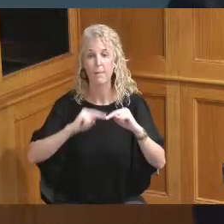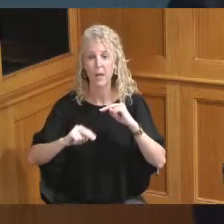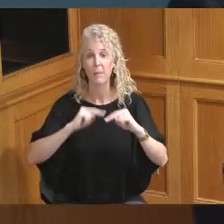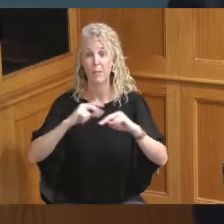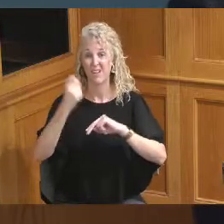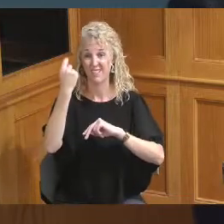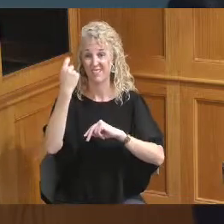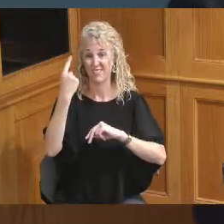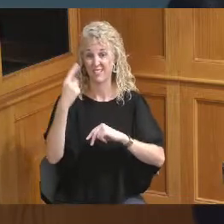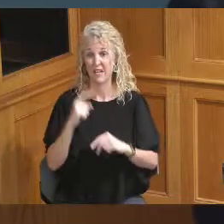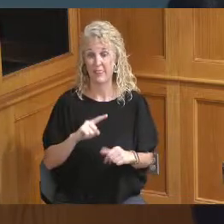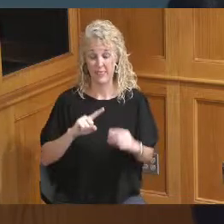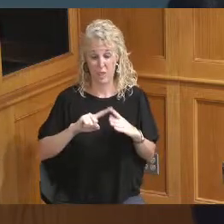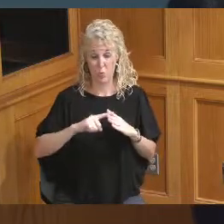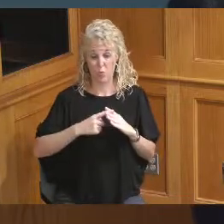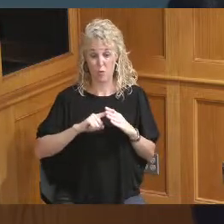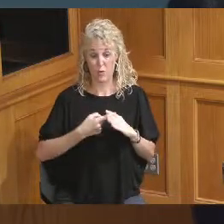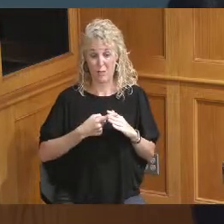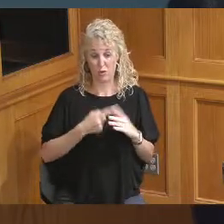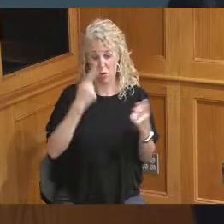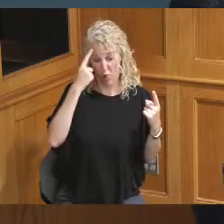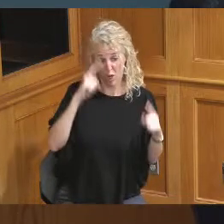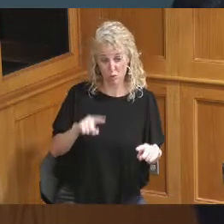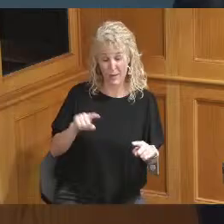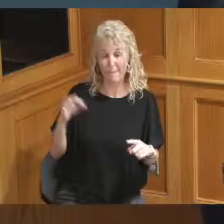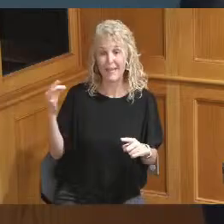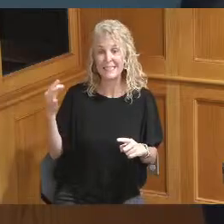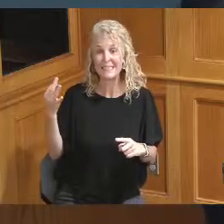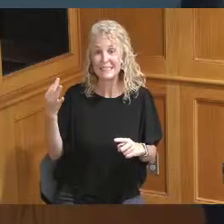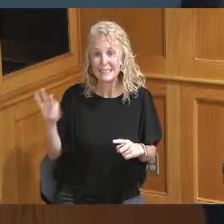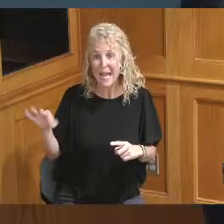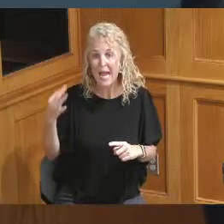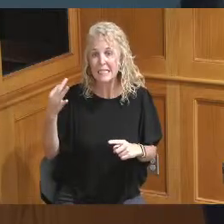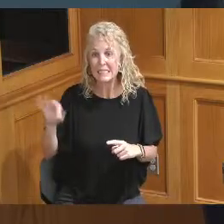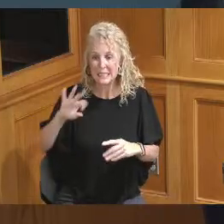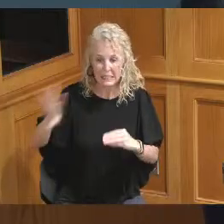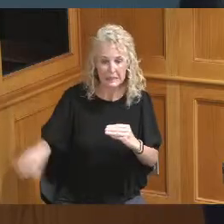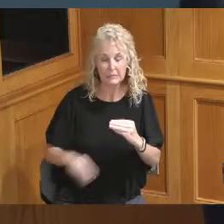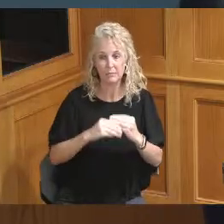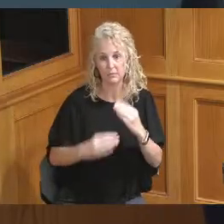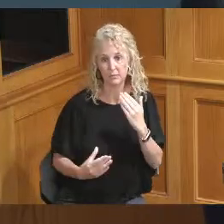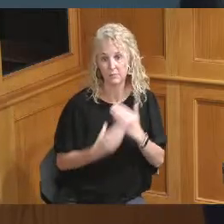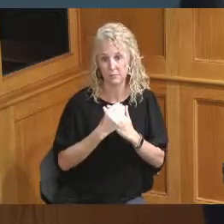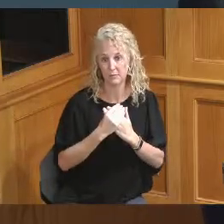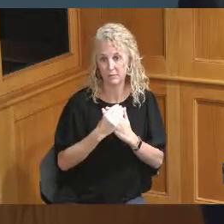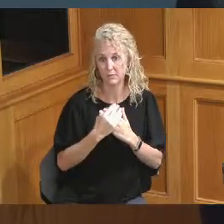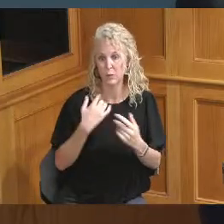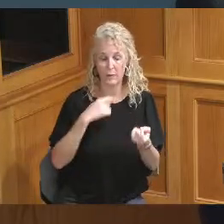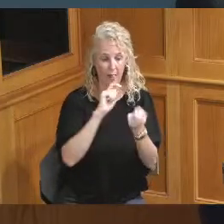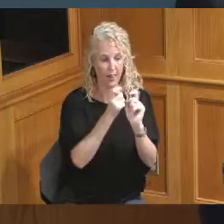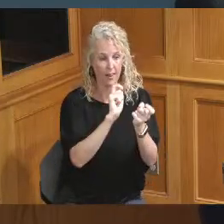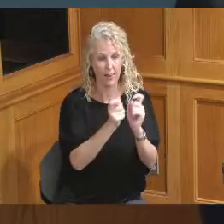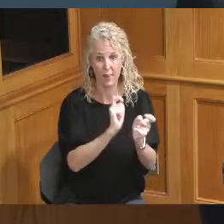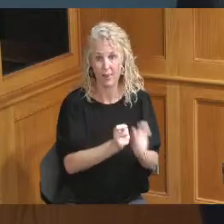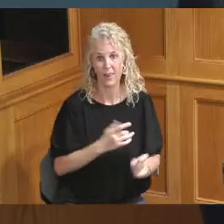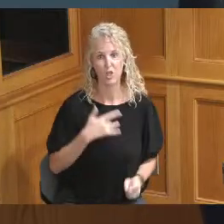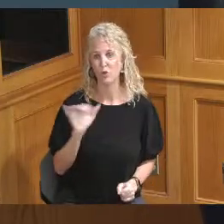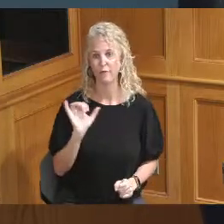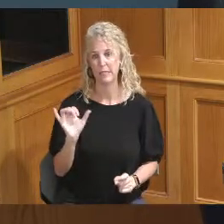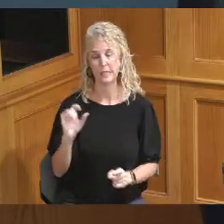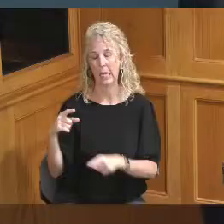amendments to the original lease. So in recognition that it didn't serve our purposes as a county, and so we've always been